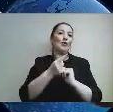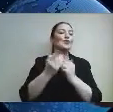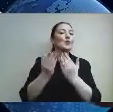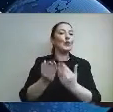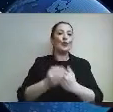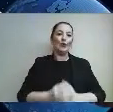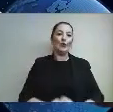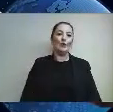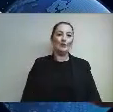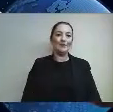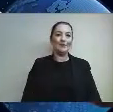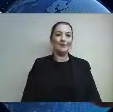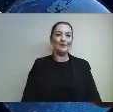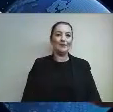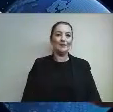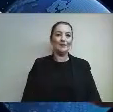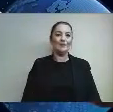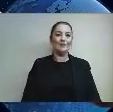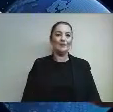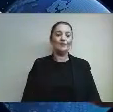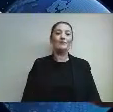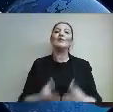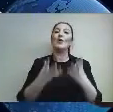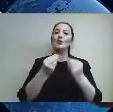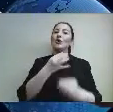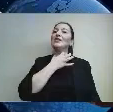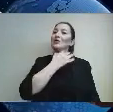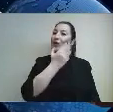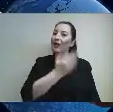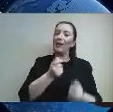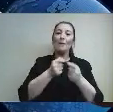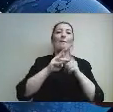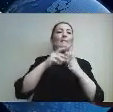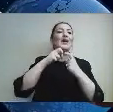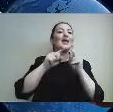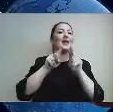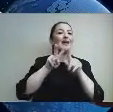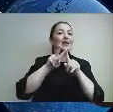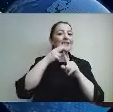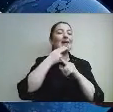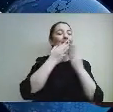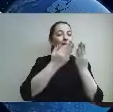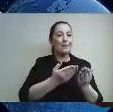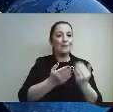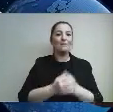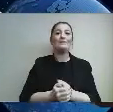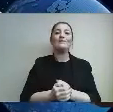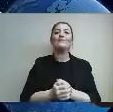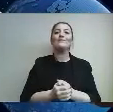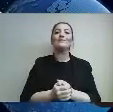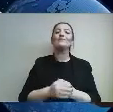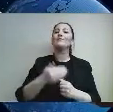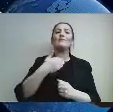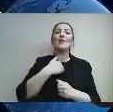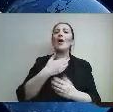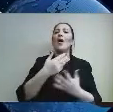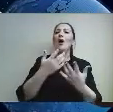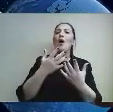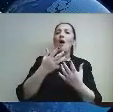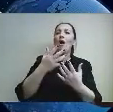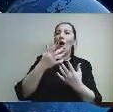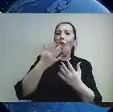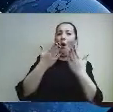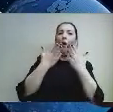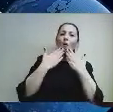Ms. Berin. In addition to serving as an academic, I have this practical side. So you can call me a